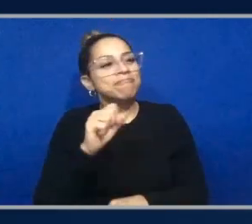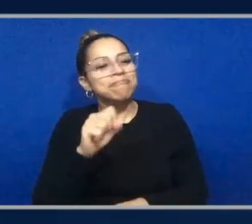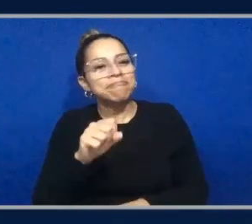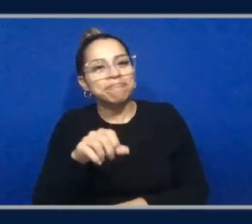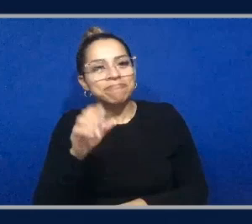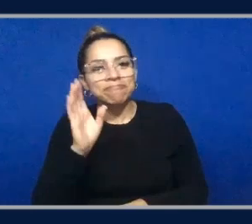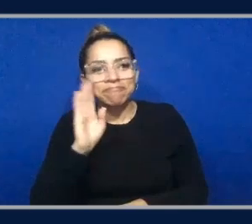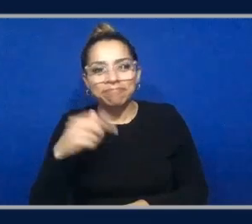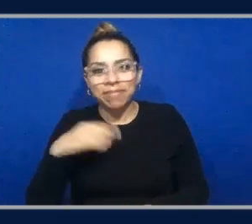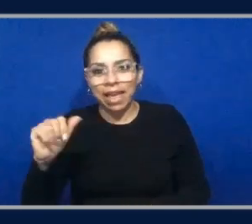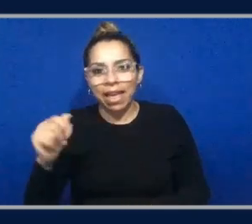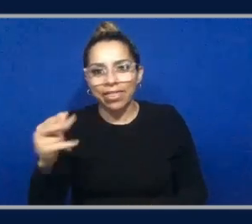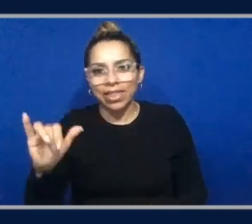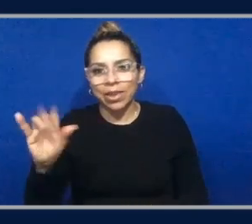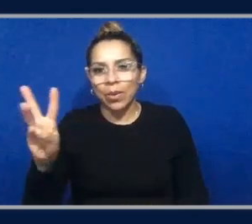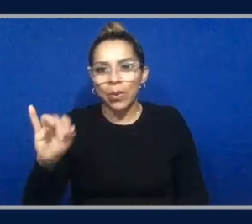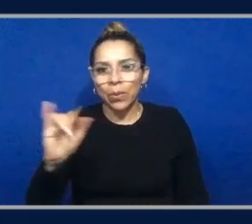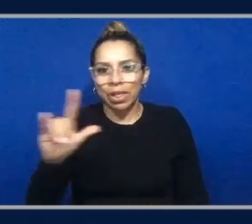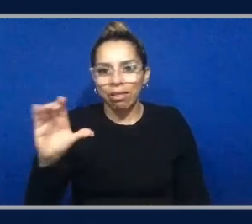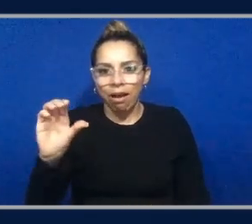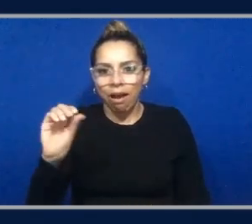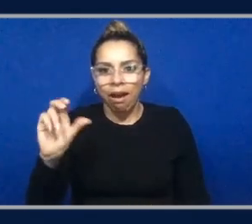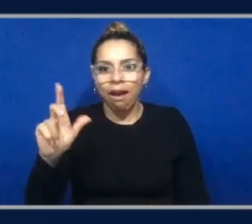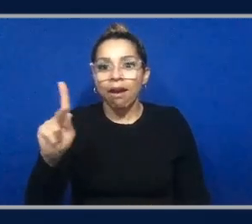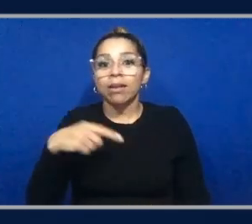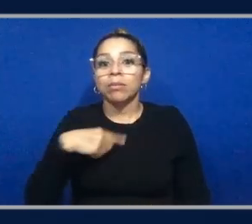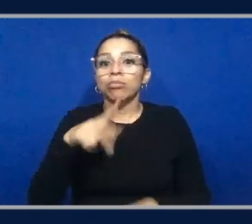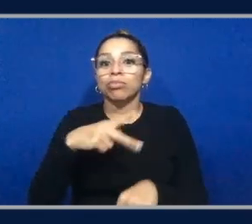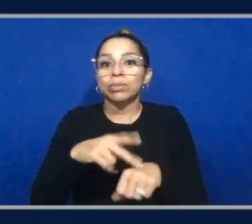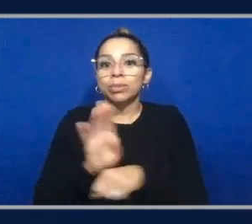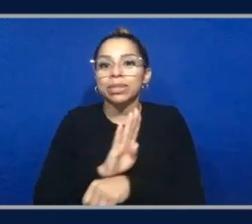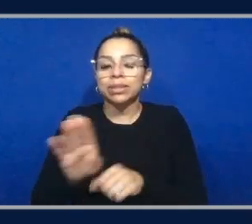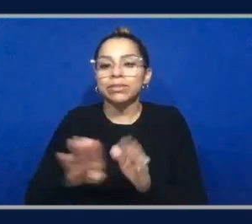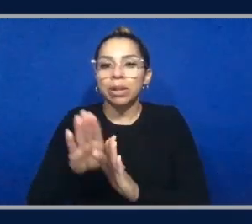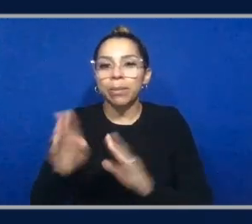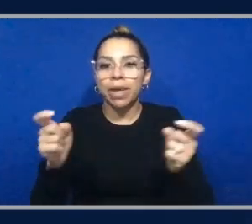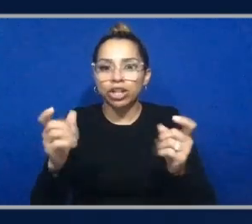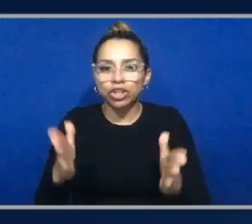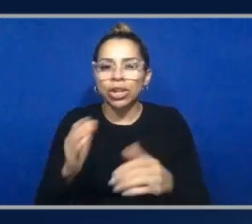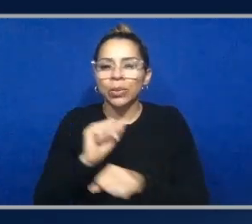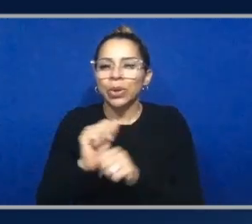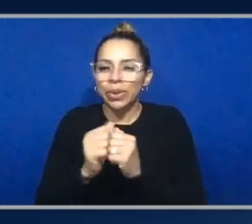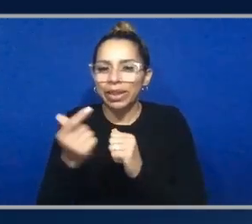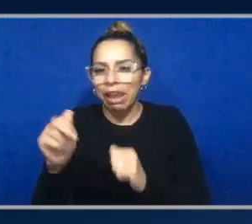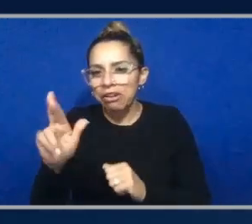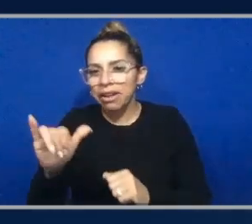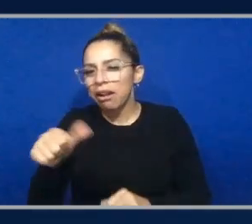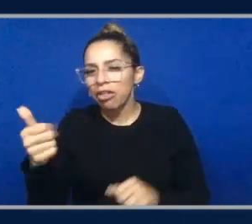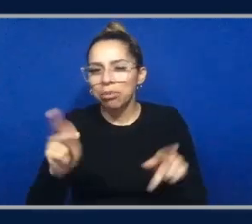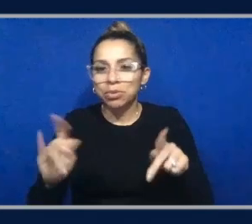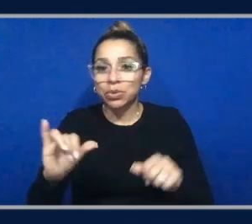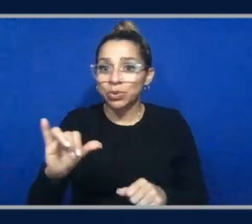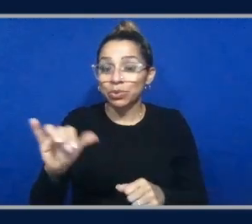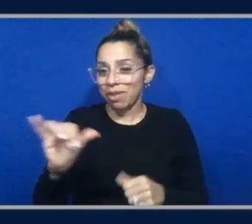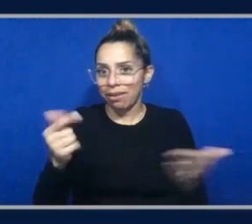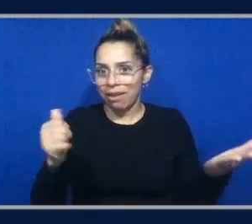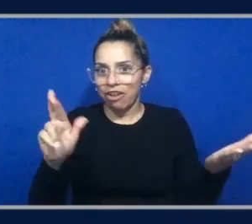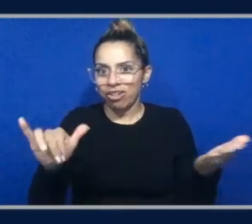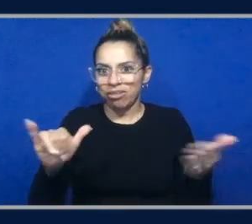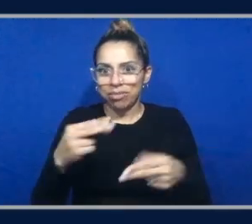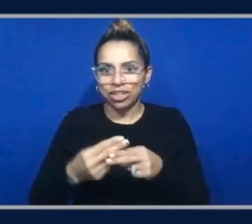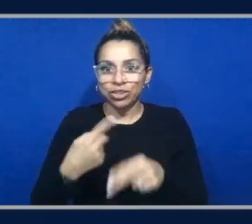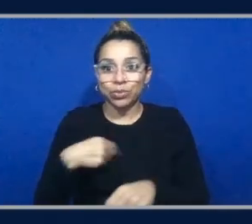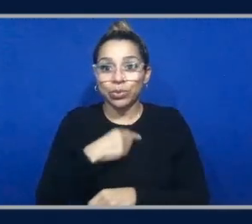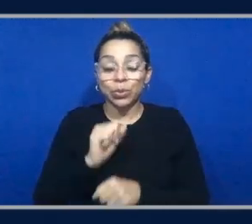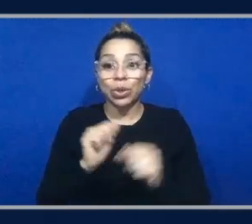Business Development Manager. Work with Gary and others. And as Gary said, we work with the most exciting customer, the biggest customer. Get